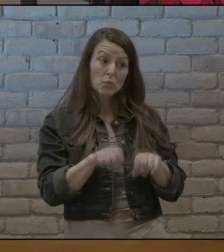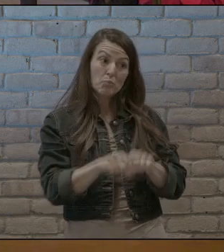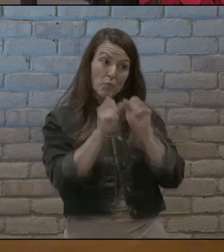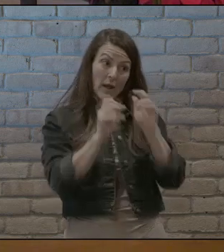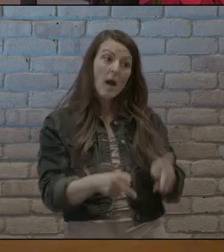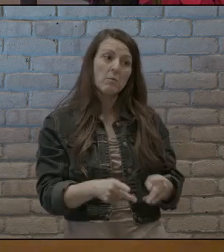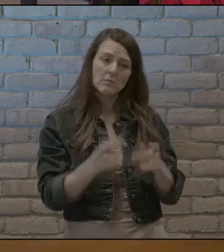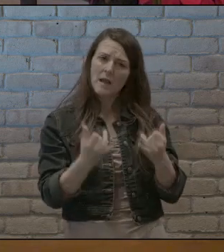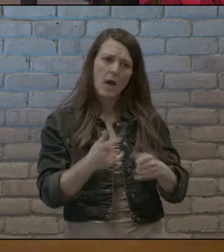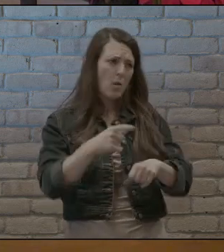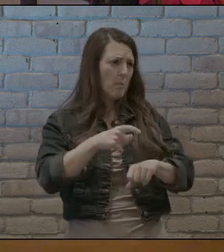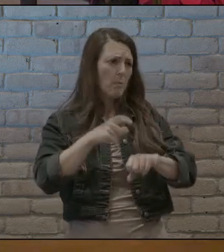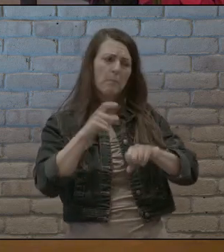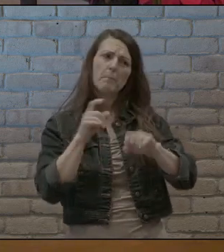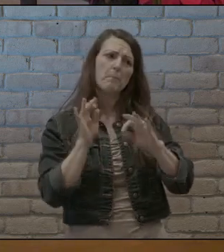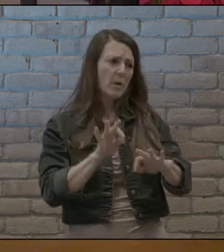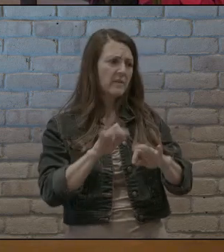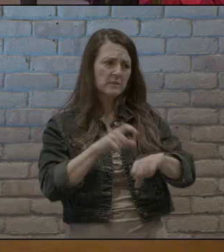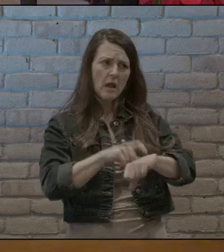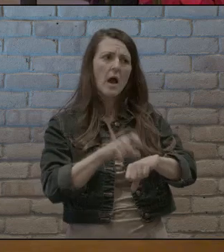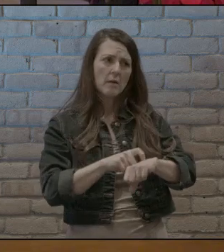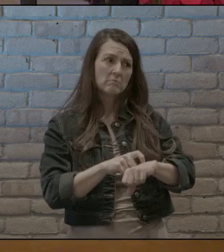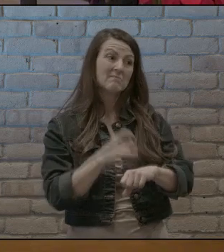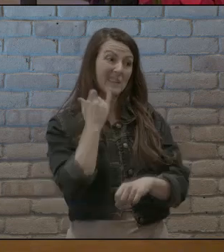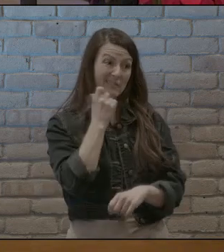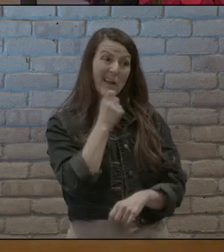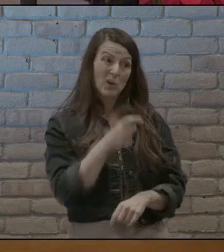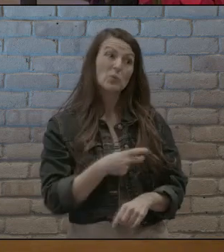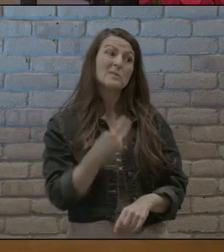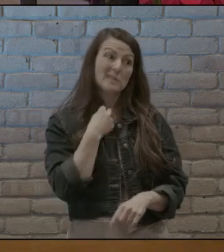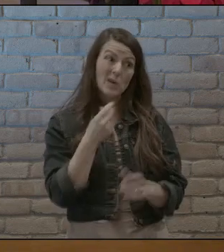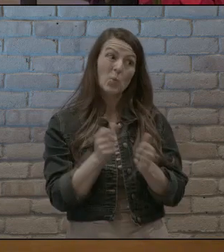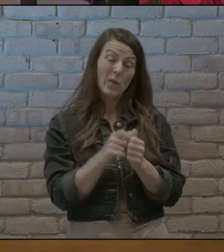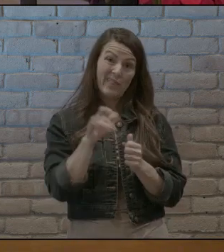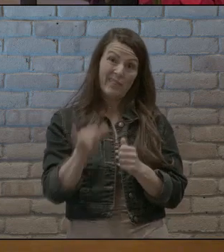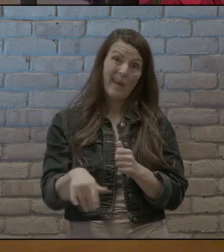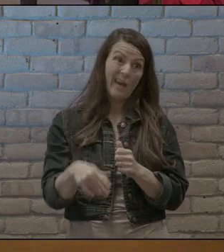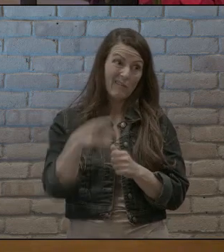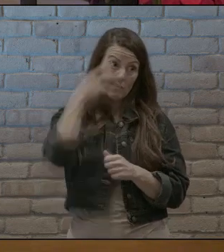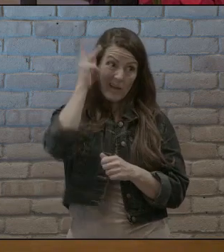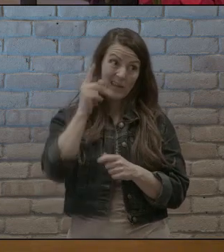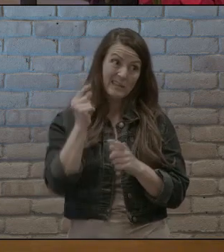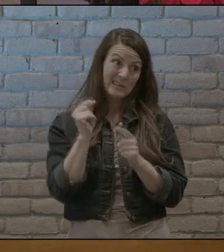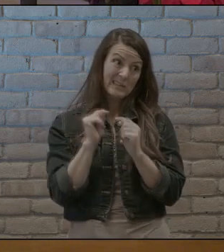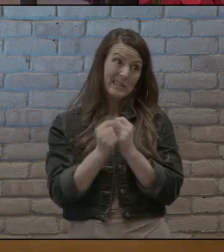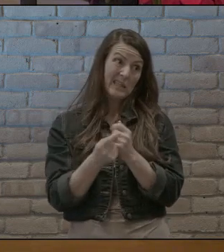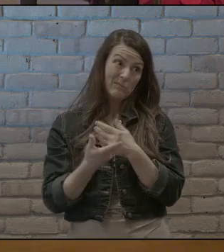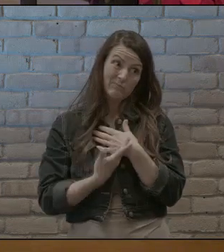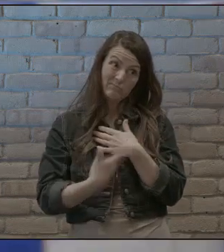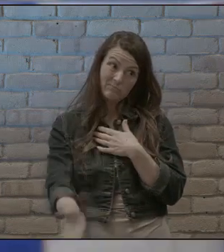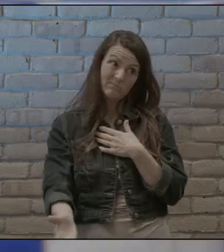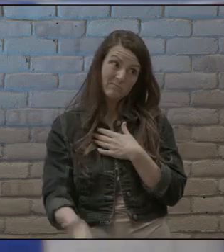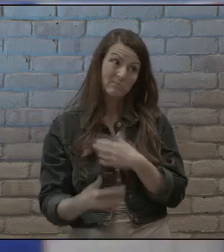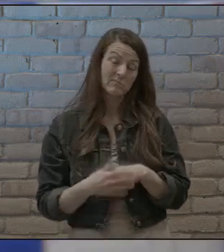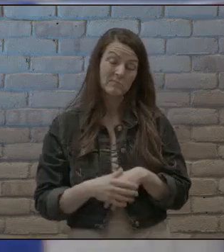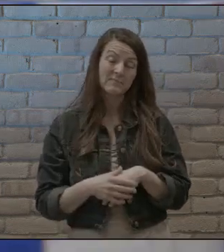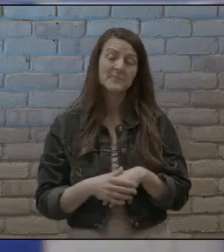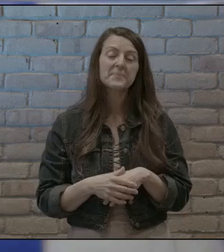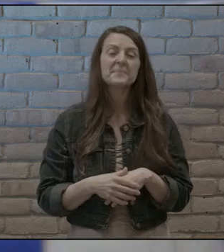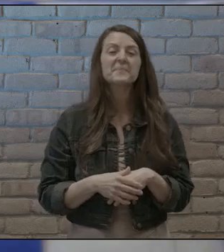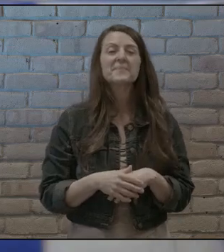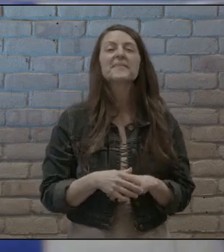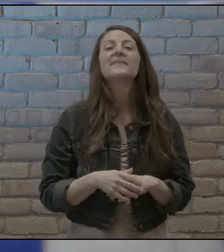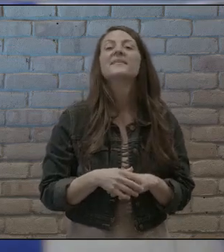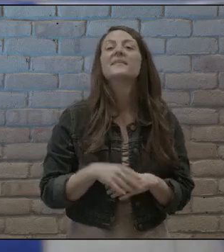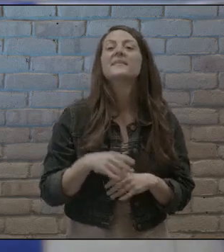right time to do it, because otherwise you're stuck with this team for the rest of your life.